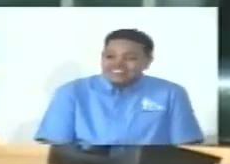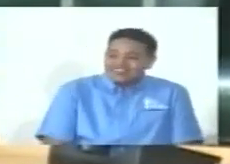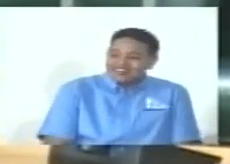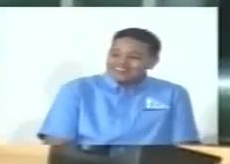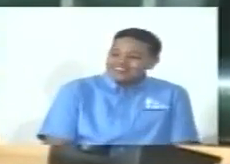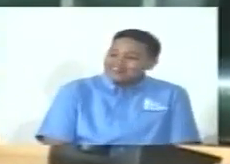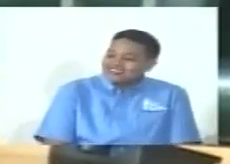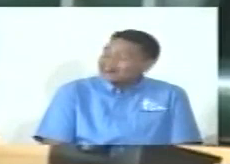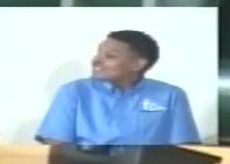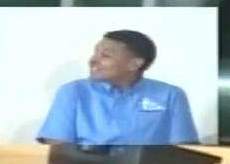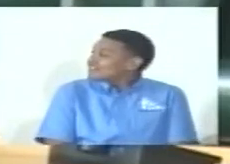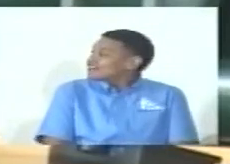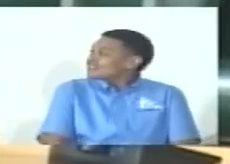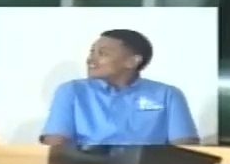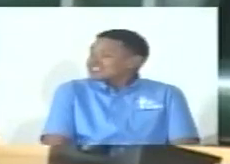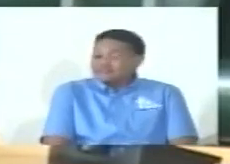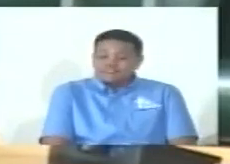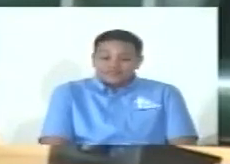Mr. President,